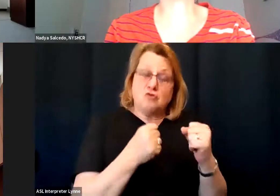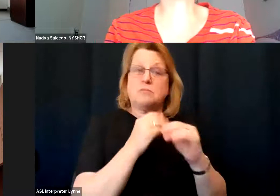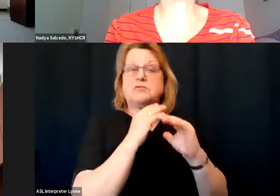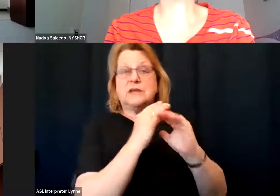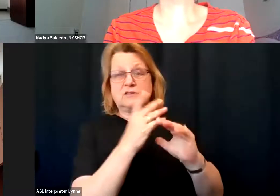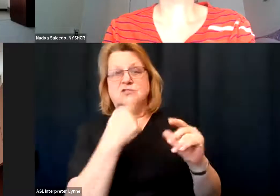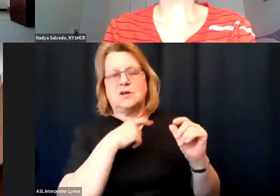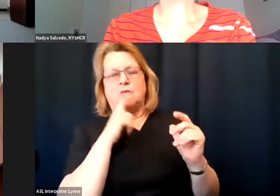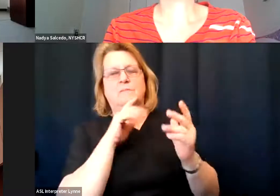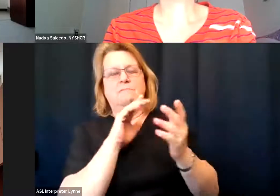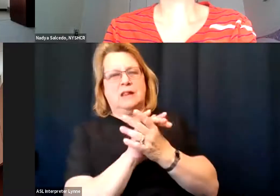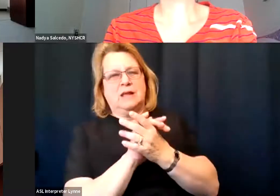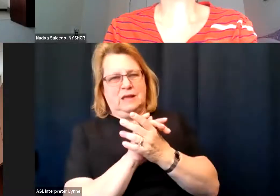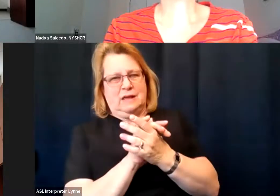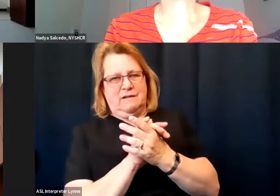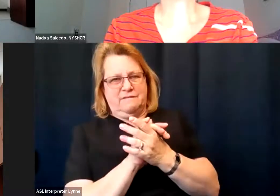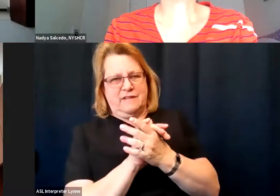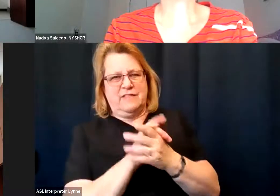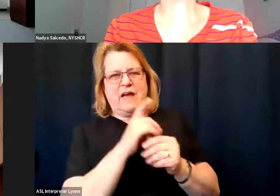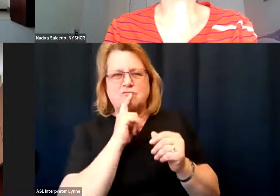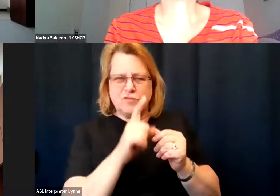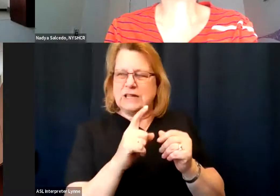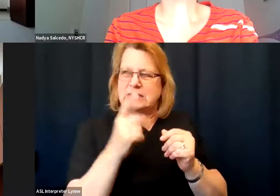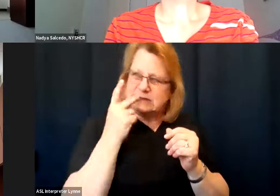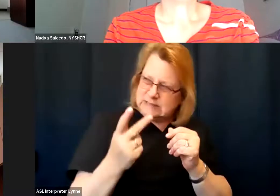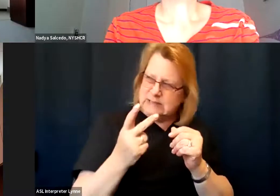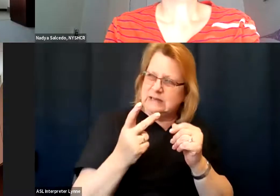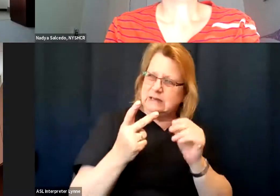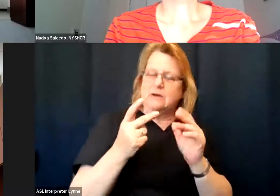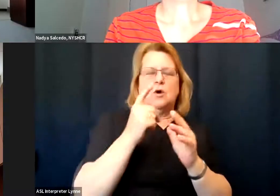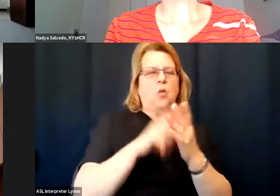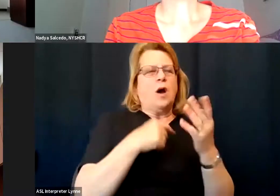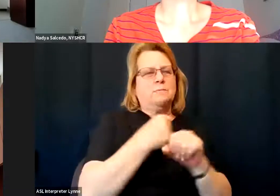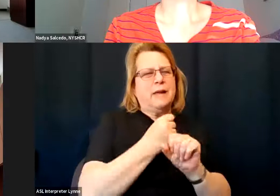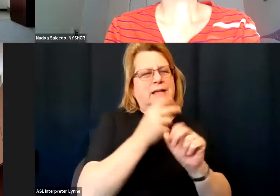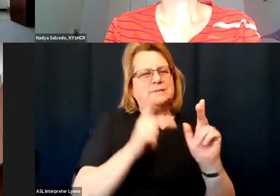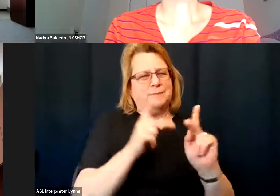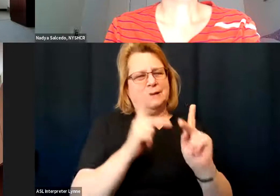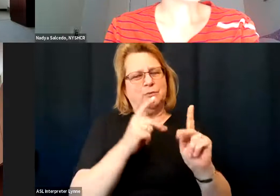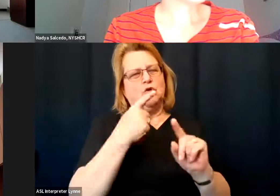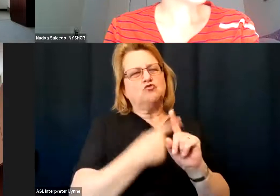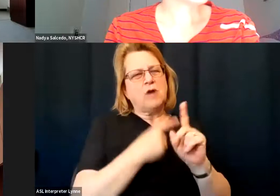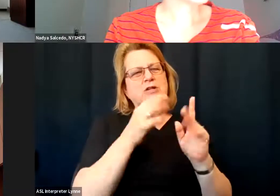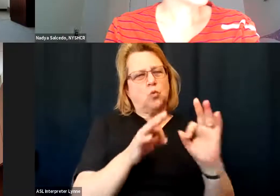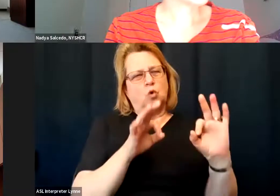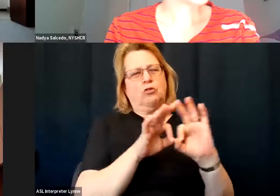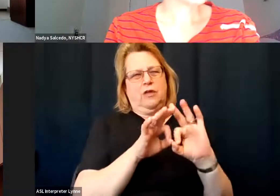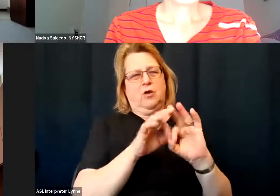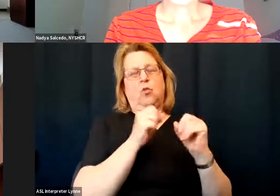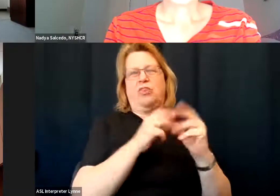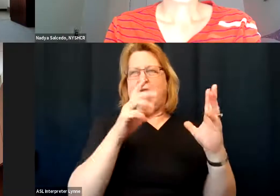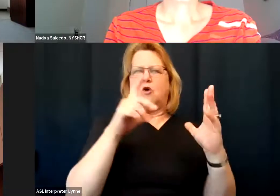kind of gets at what makes people rent worthy without counting very unfair discriminatory things against